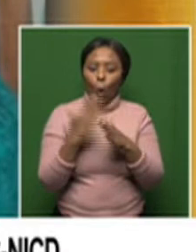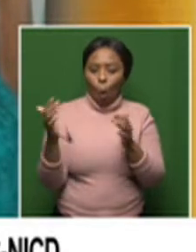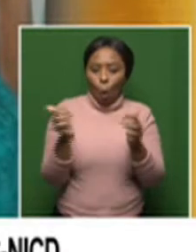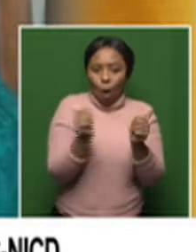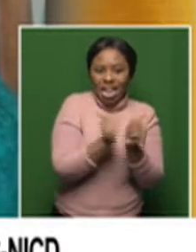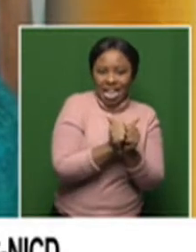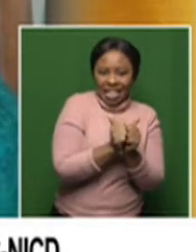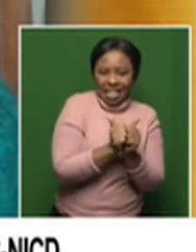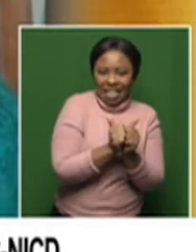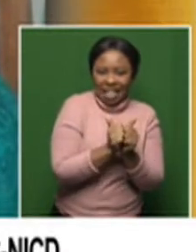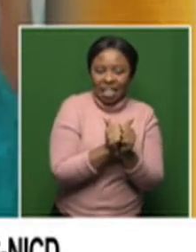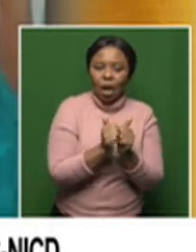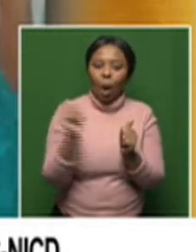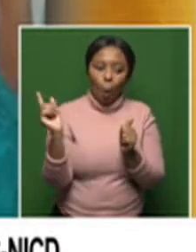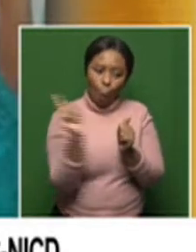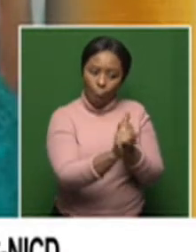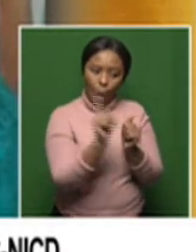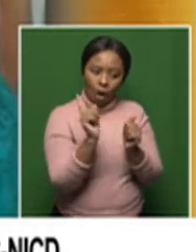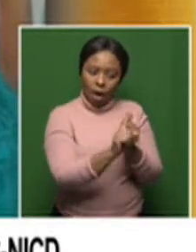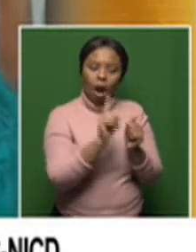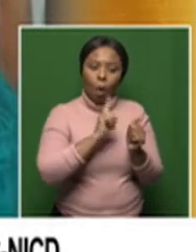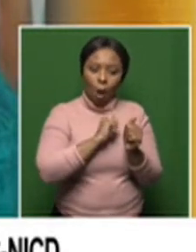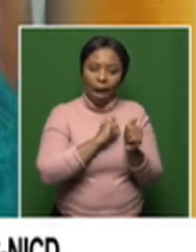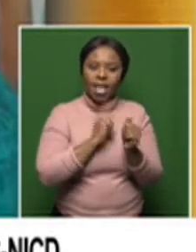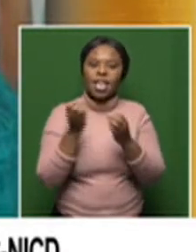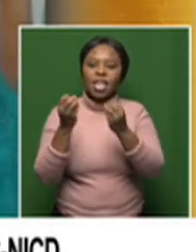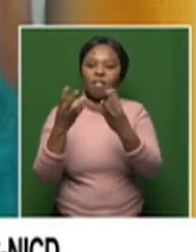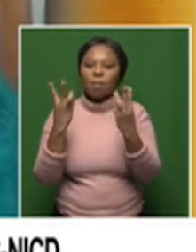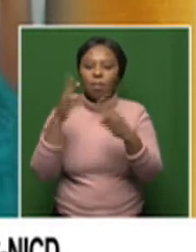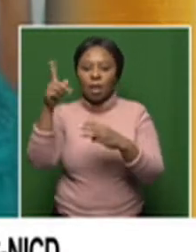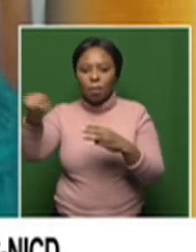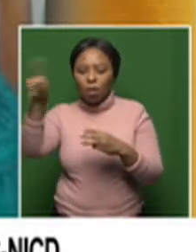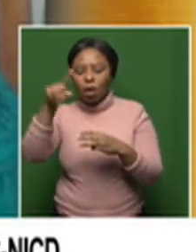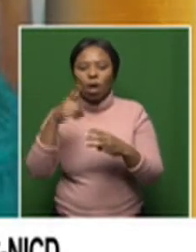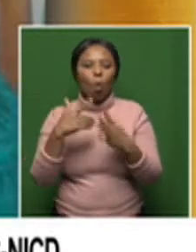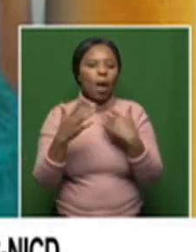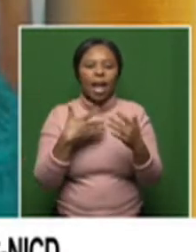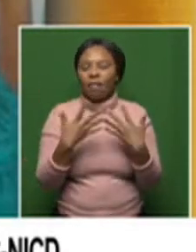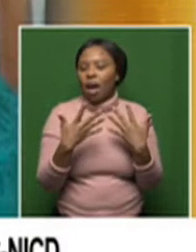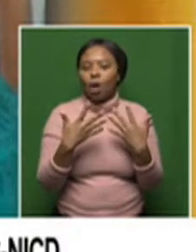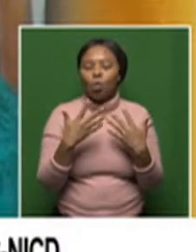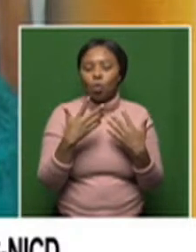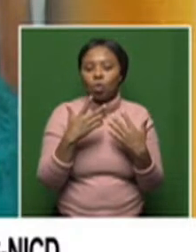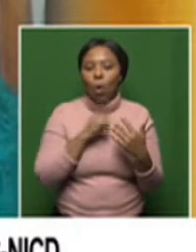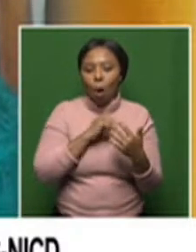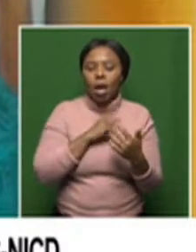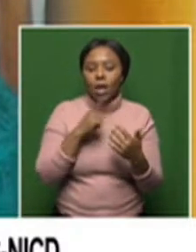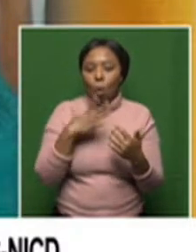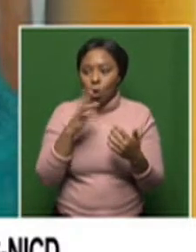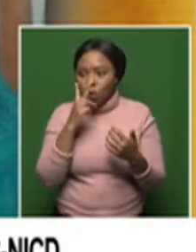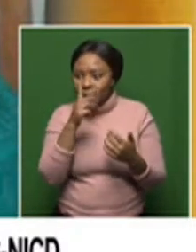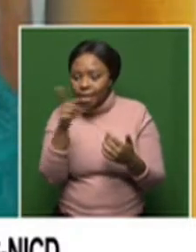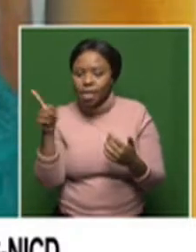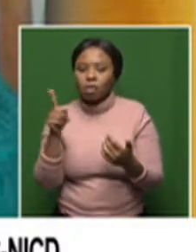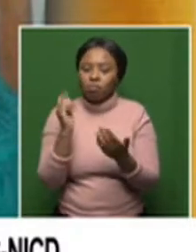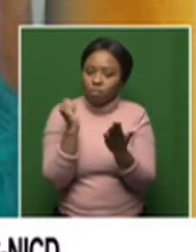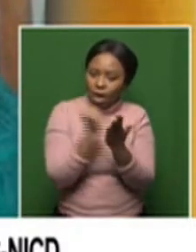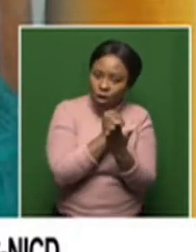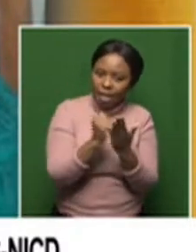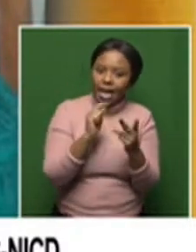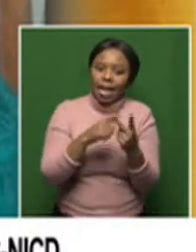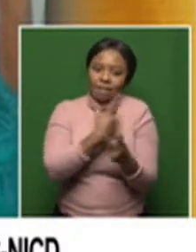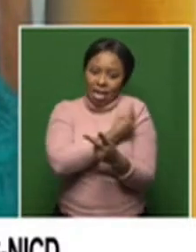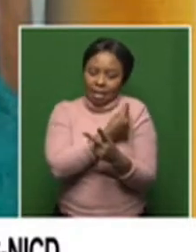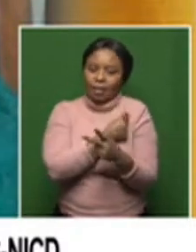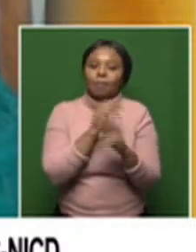to cater for this category of the population when necessary so that we can be able to see them registering and vaccinating